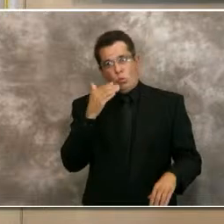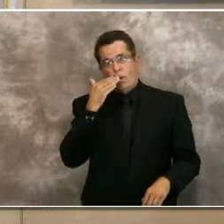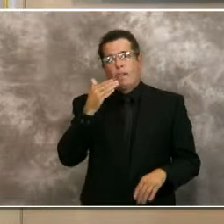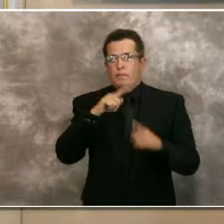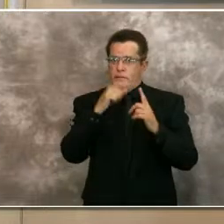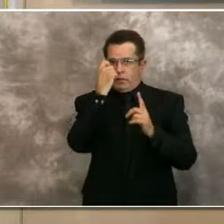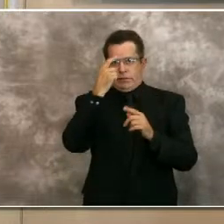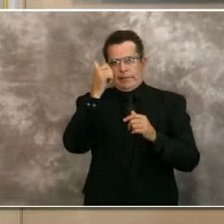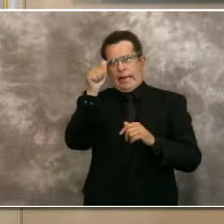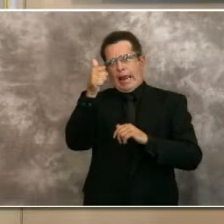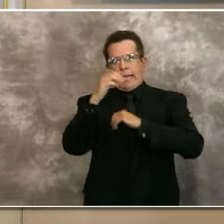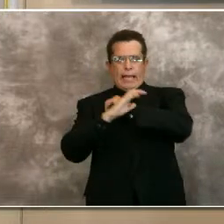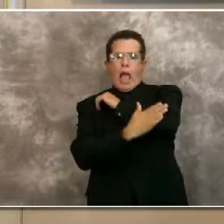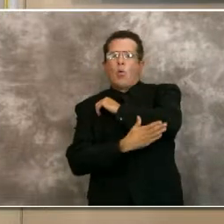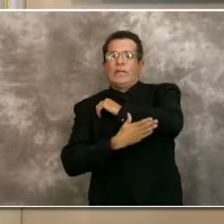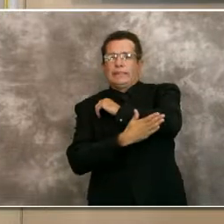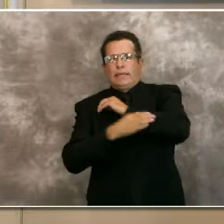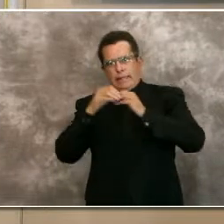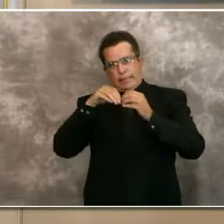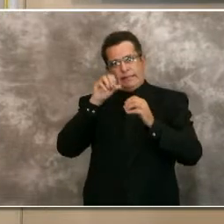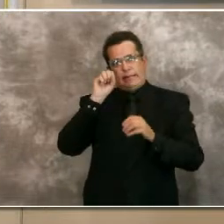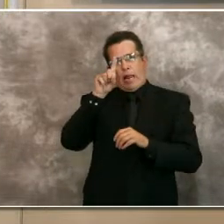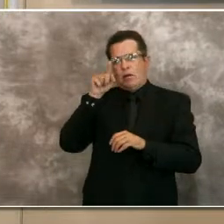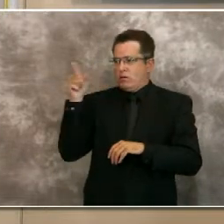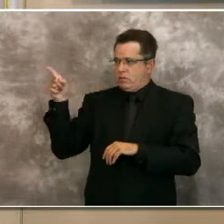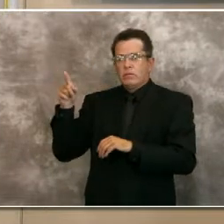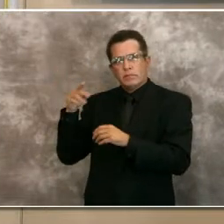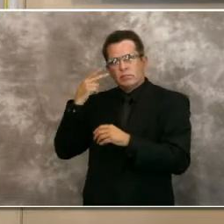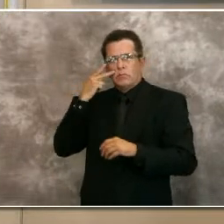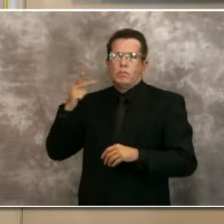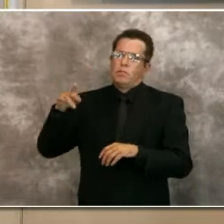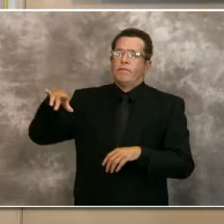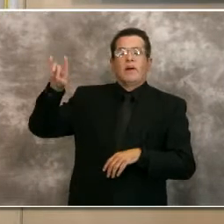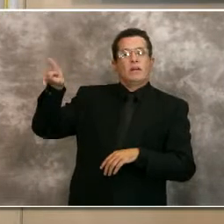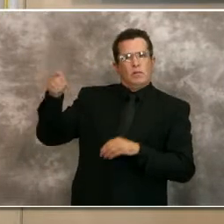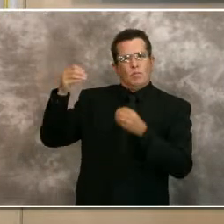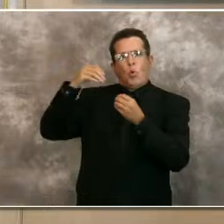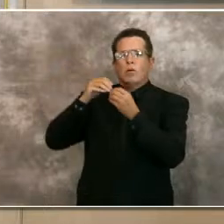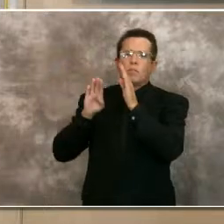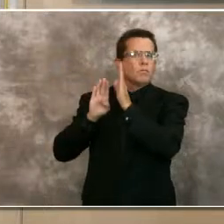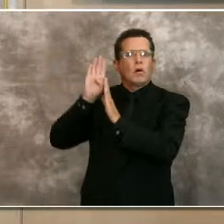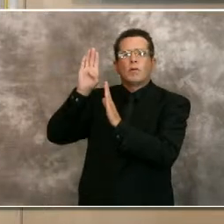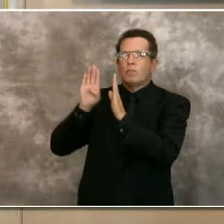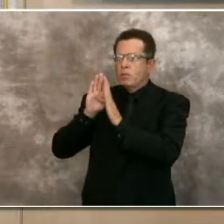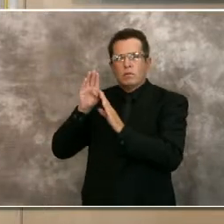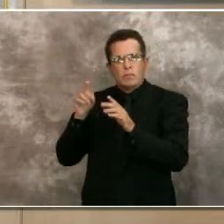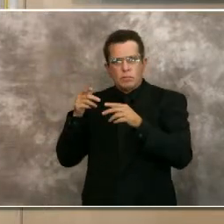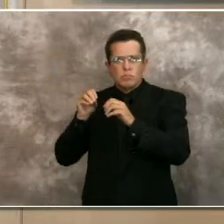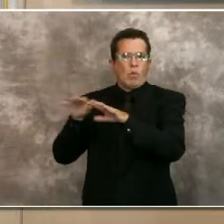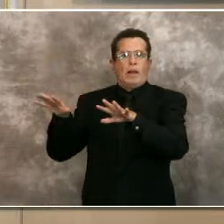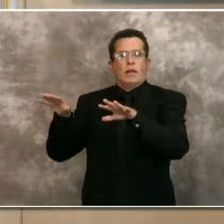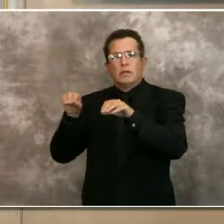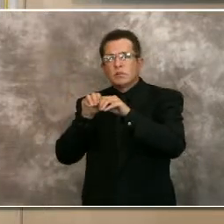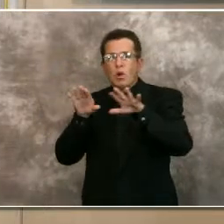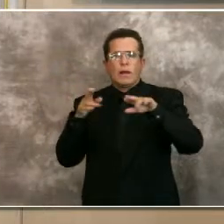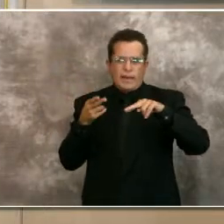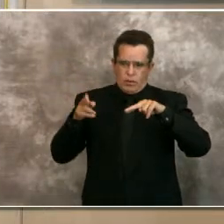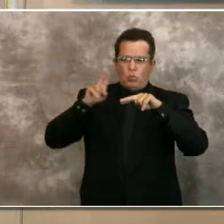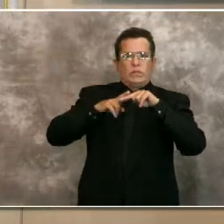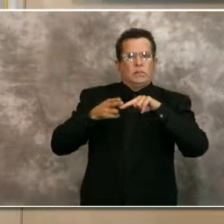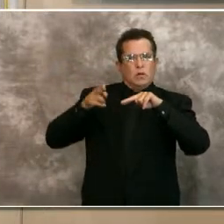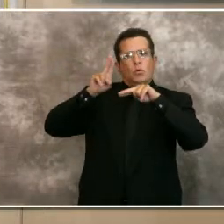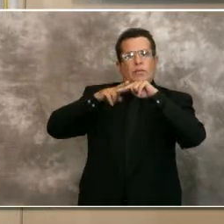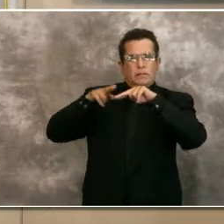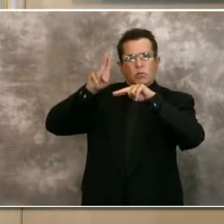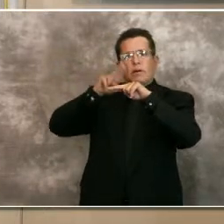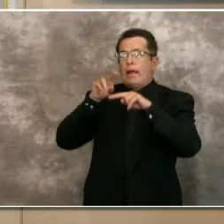counties in California that have been flagged by the state for additional monitoring due to increases in transmission of COVID and or increases